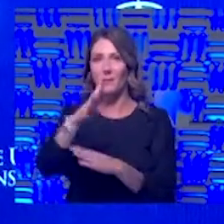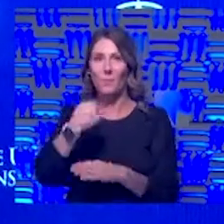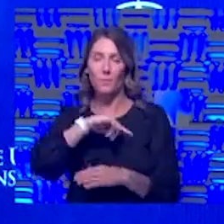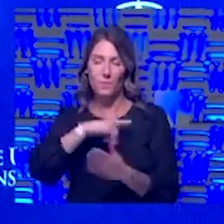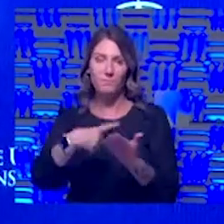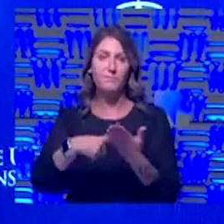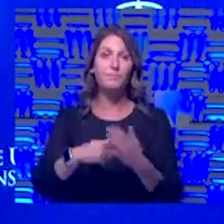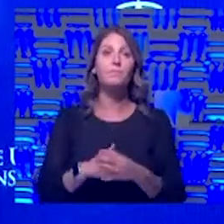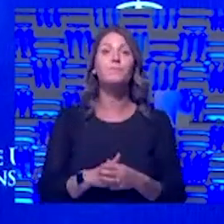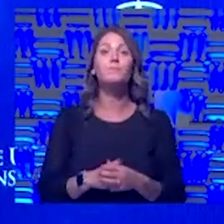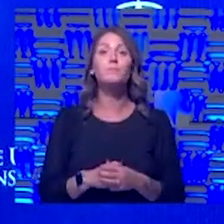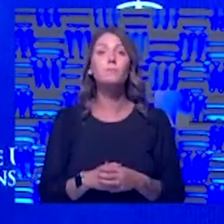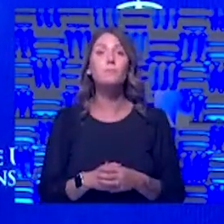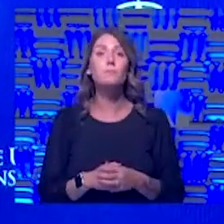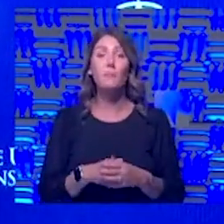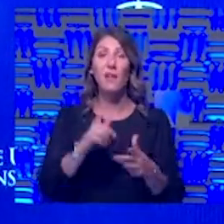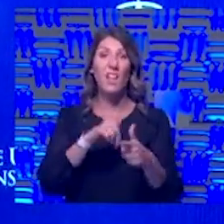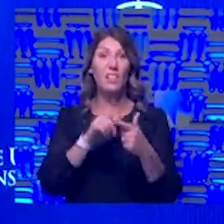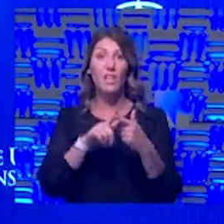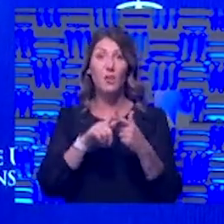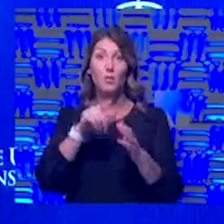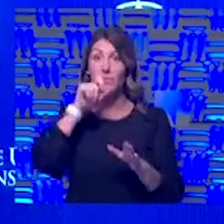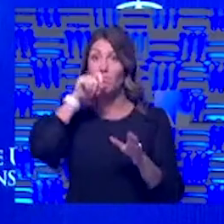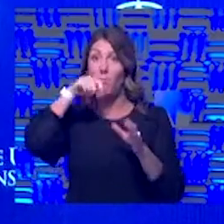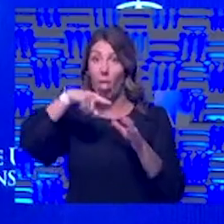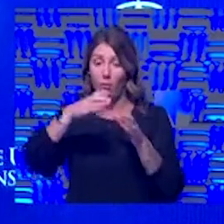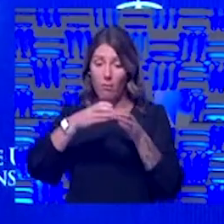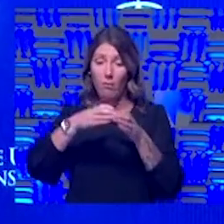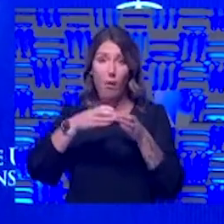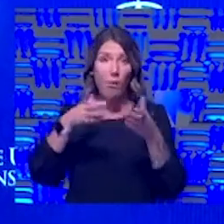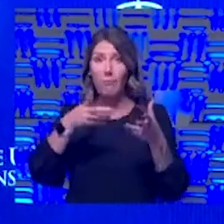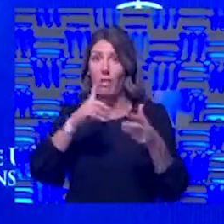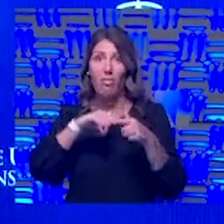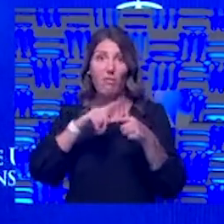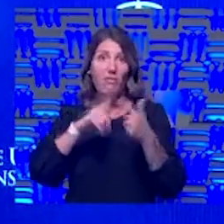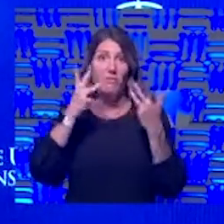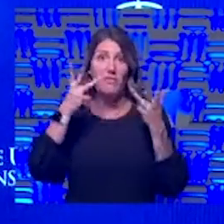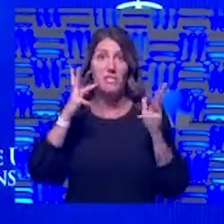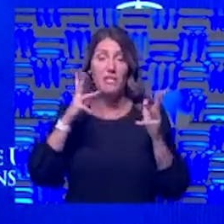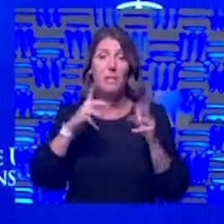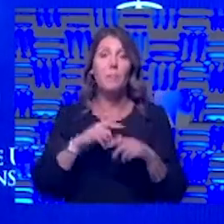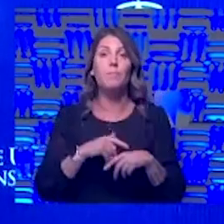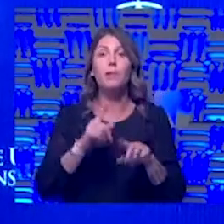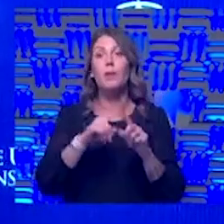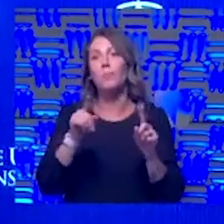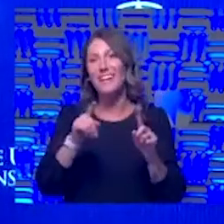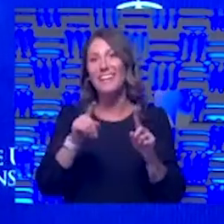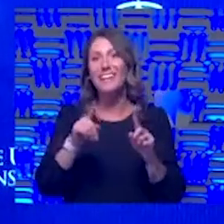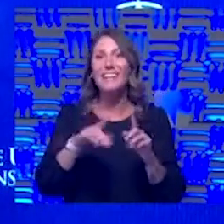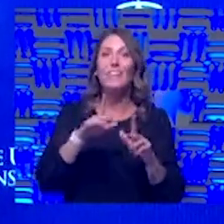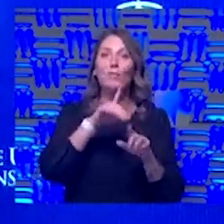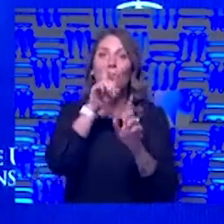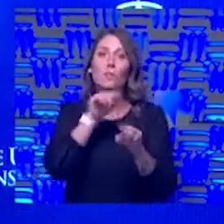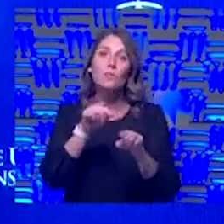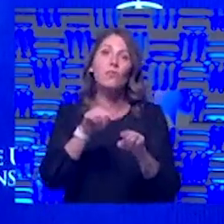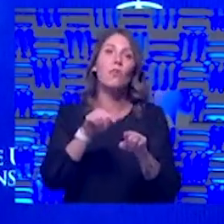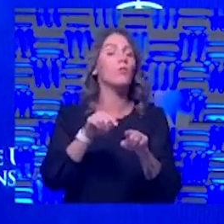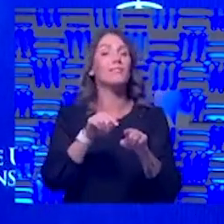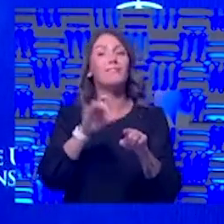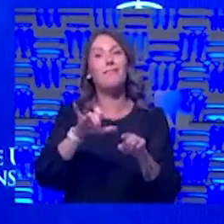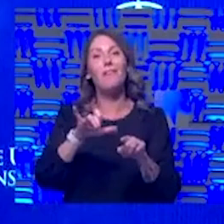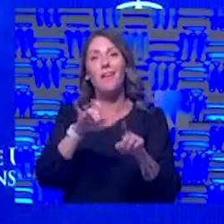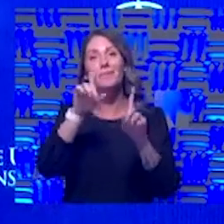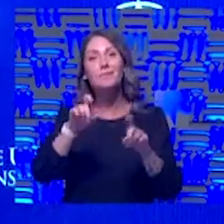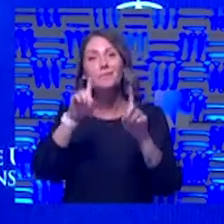And that'll be really easy. Then you spit into a cup and on you go. Right. But the turnaround time is still a little long. So then you have to go back and find